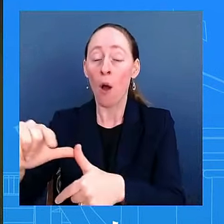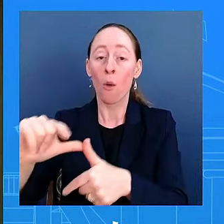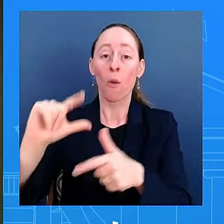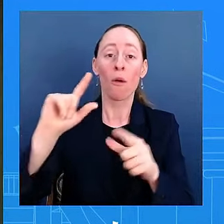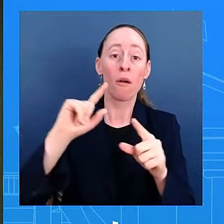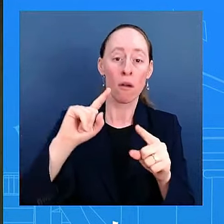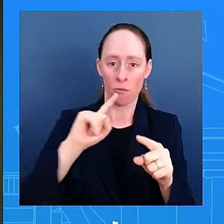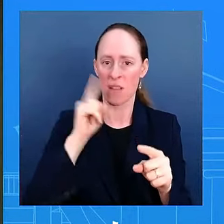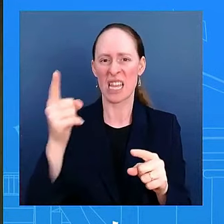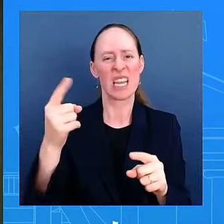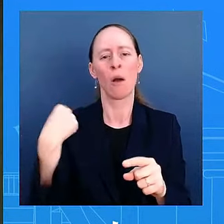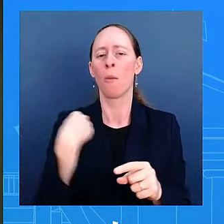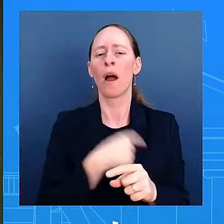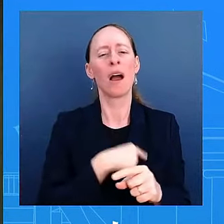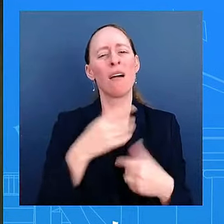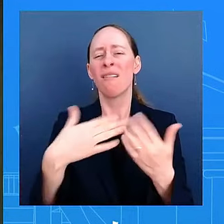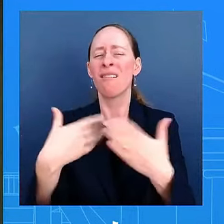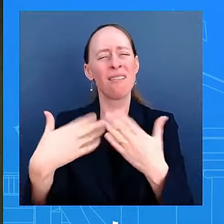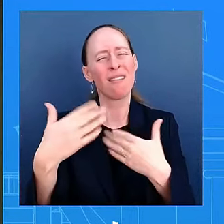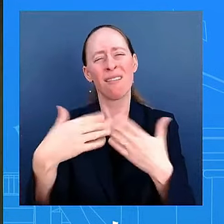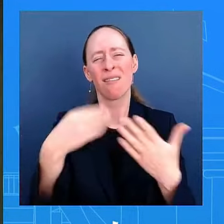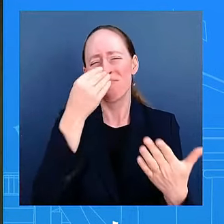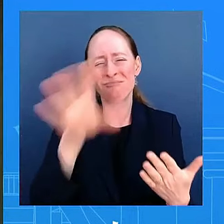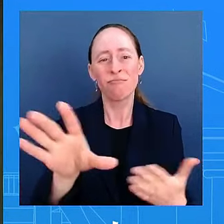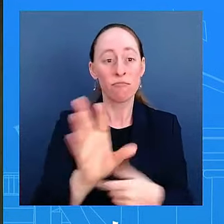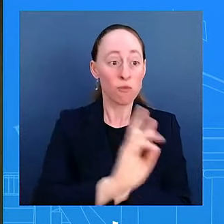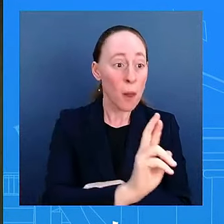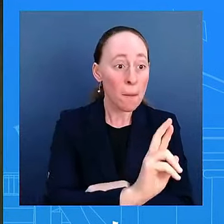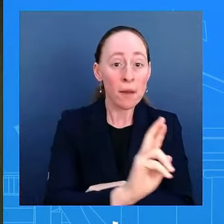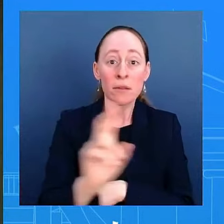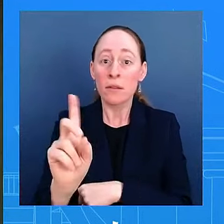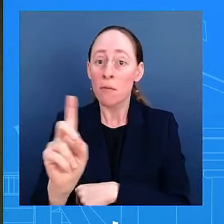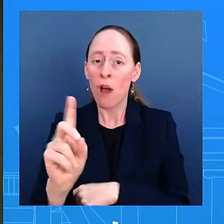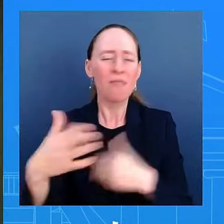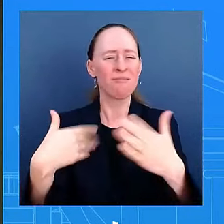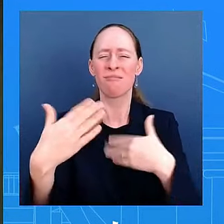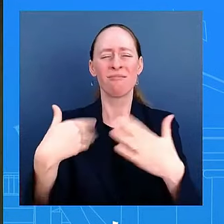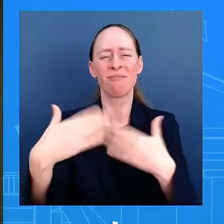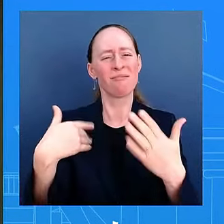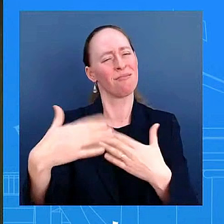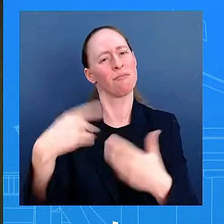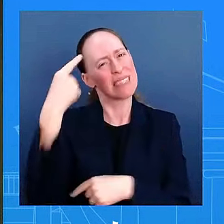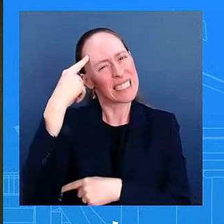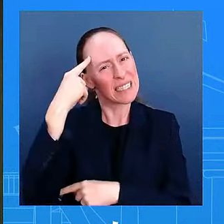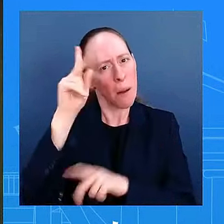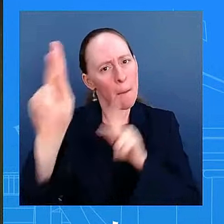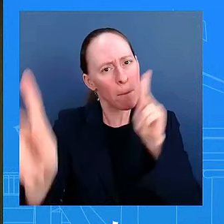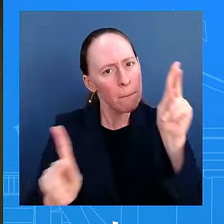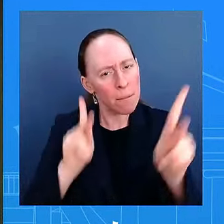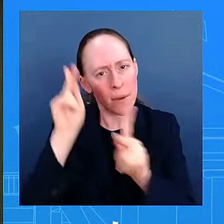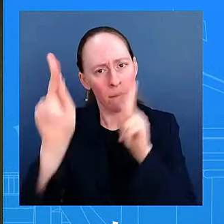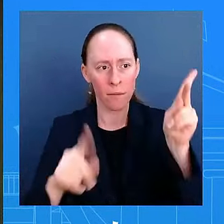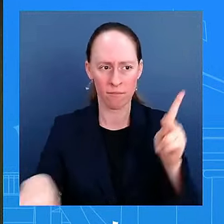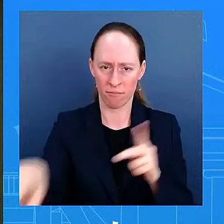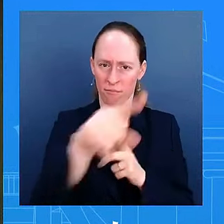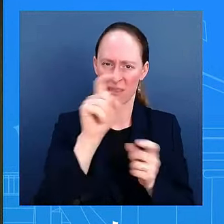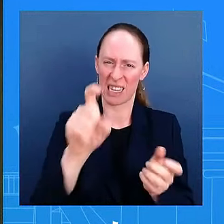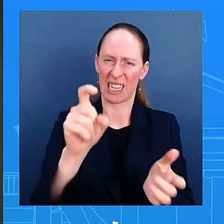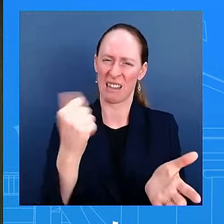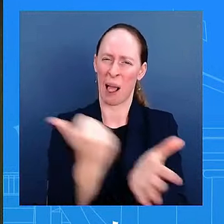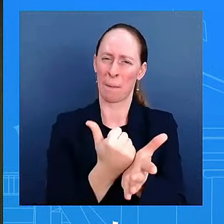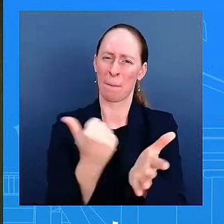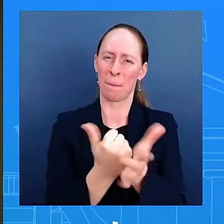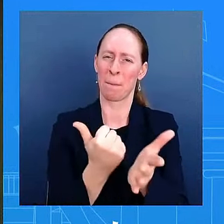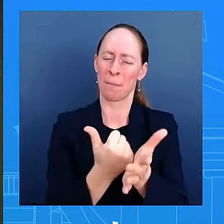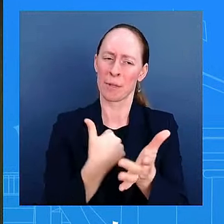and apolitical. This is a fund that provides much needed relief to individuals regardless of